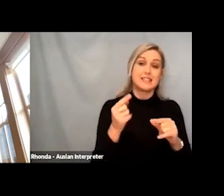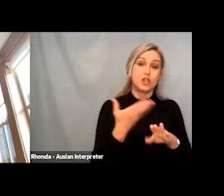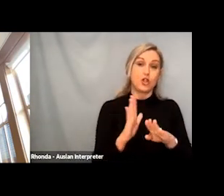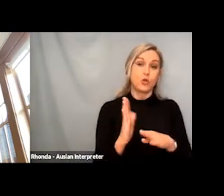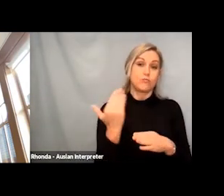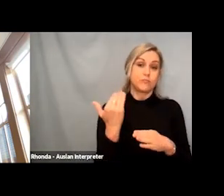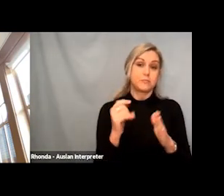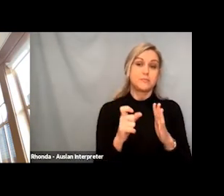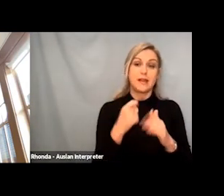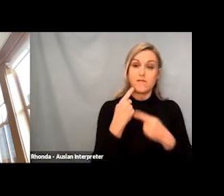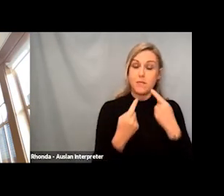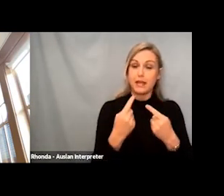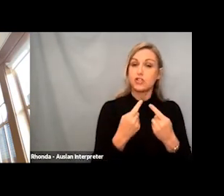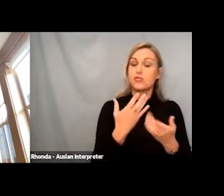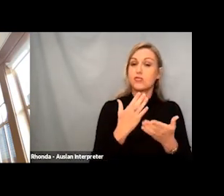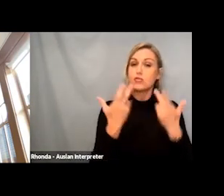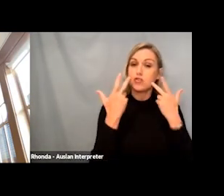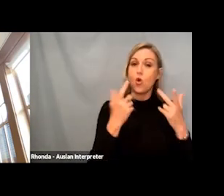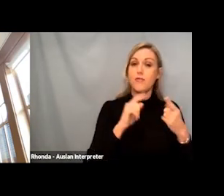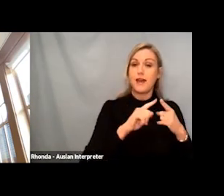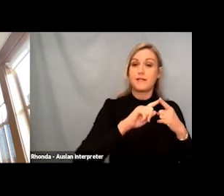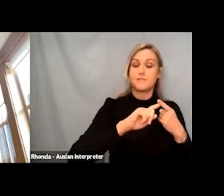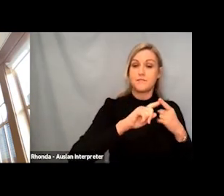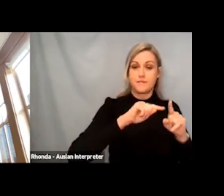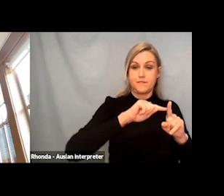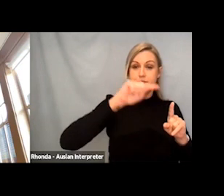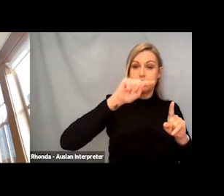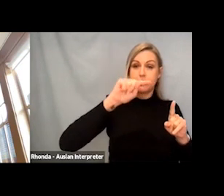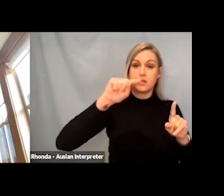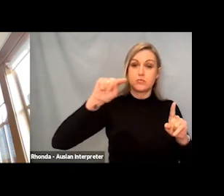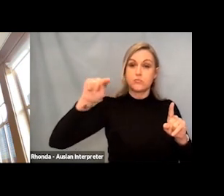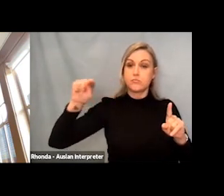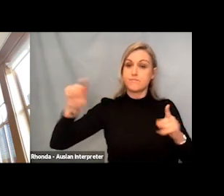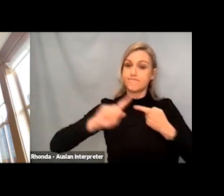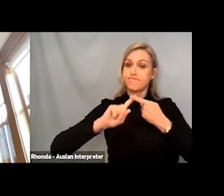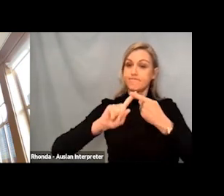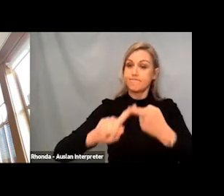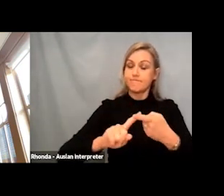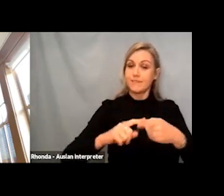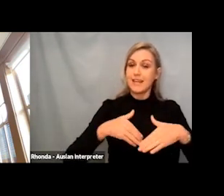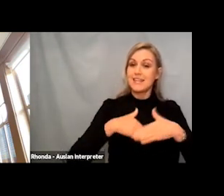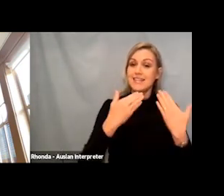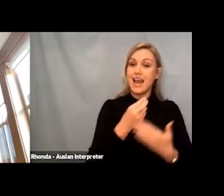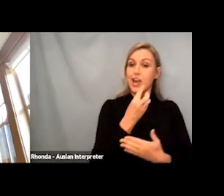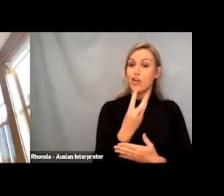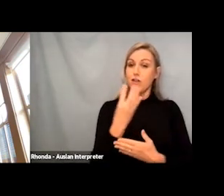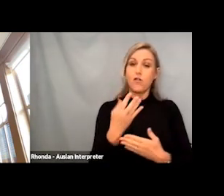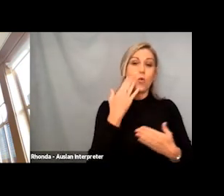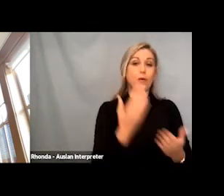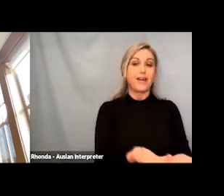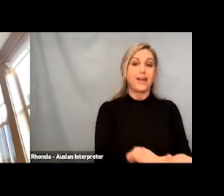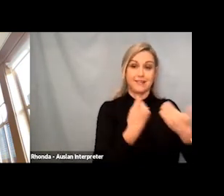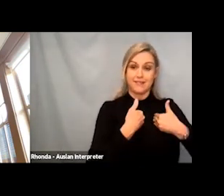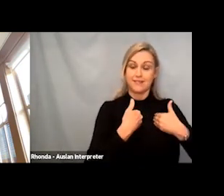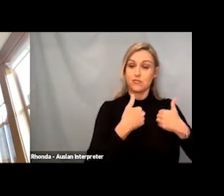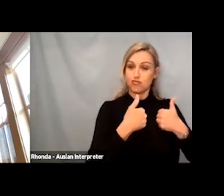is that the effect is enduring. It's there out even at day 34 post-exposure.